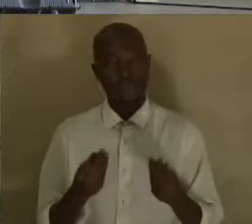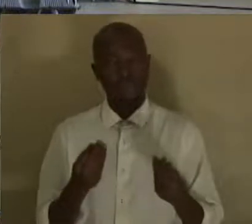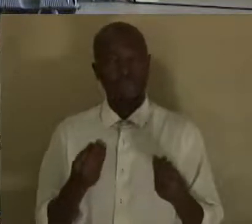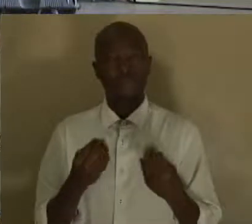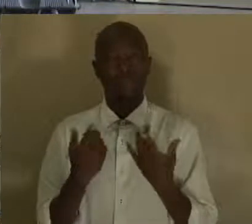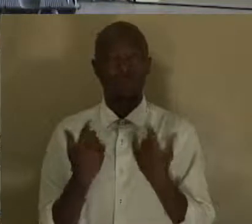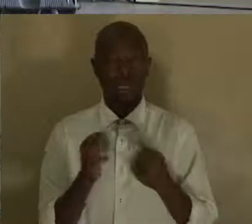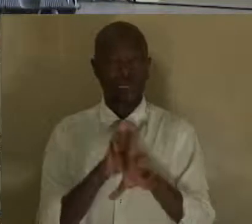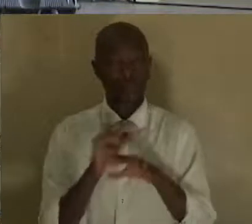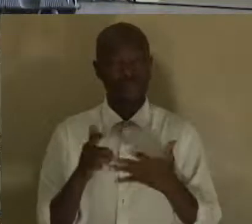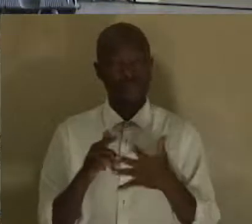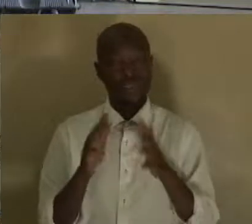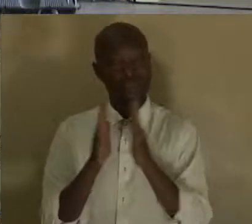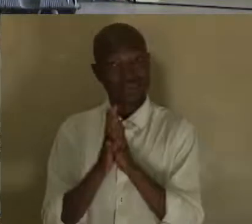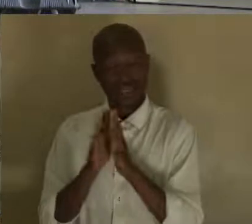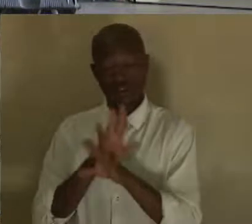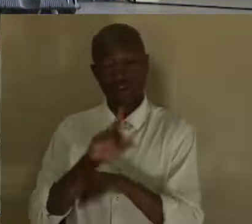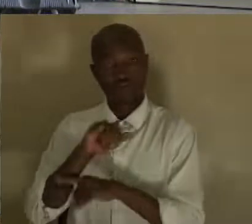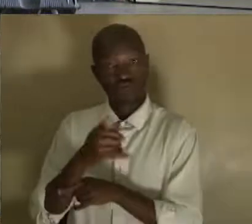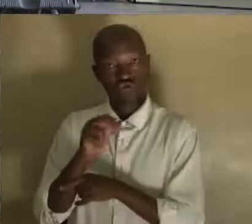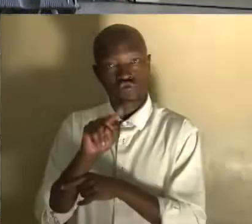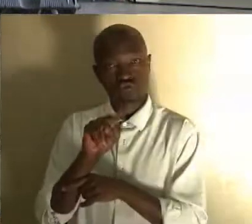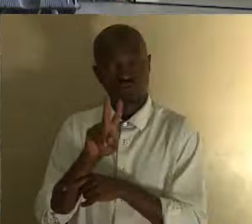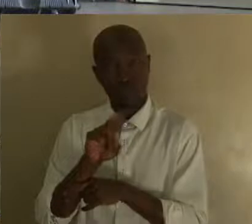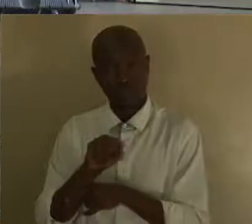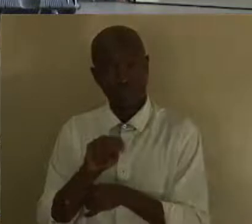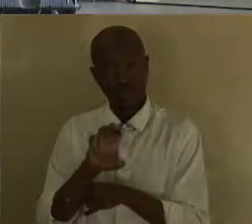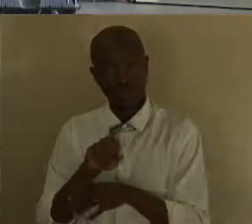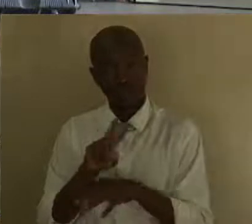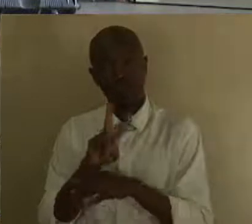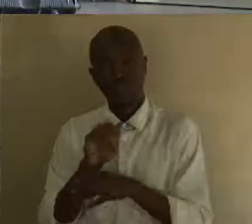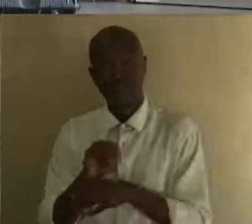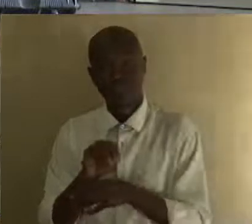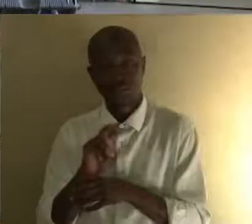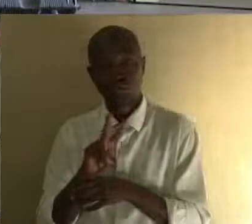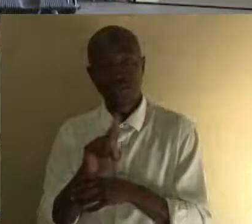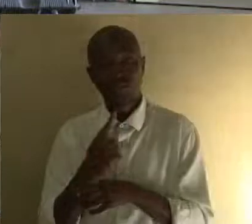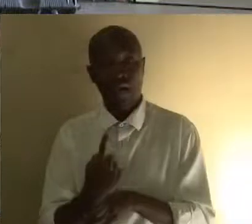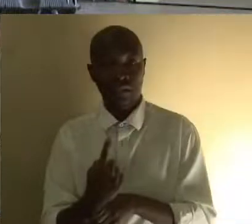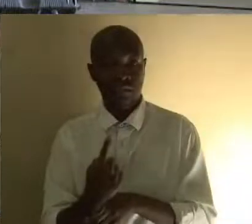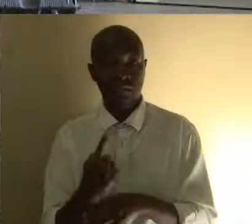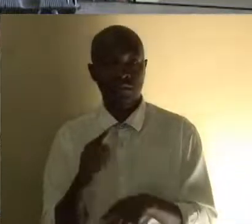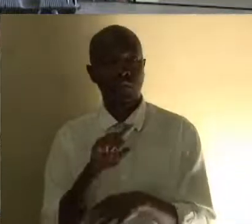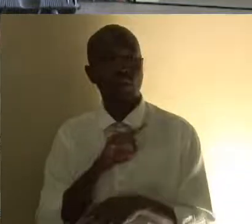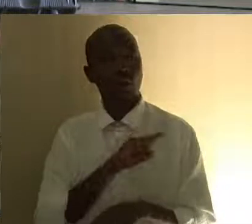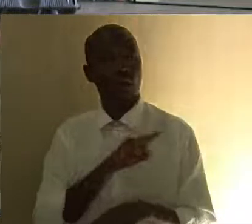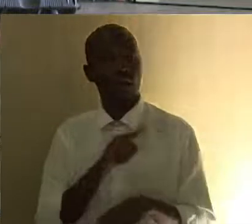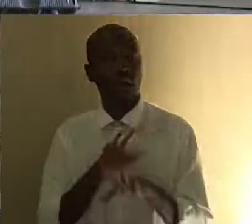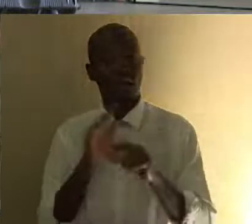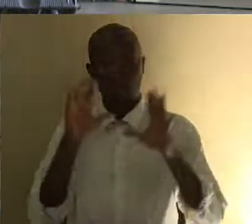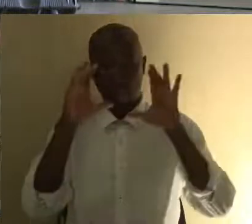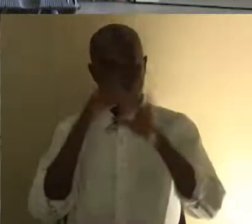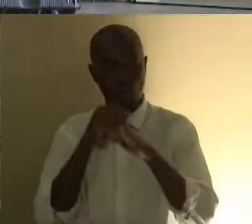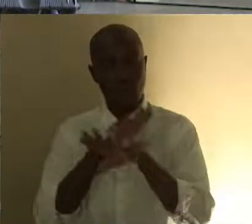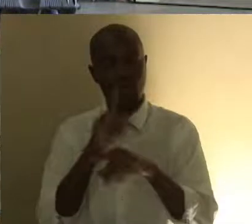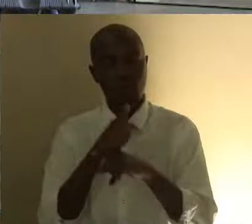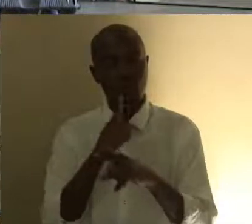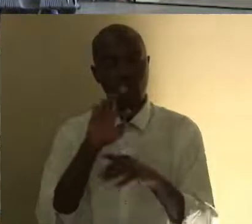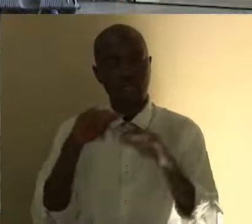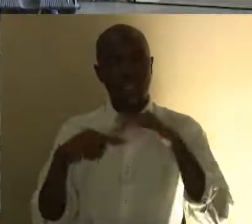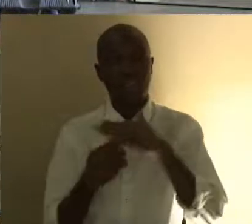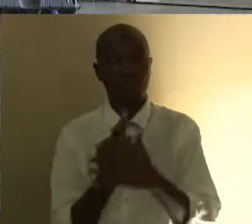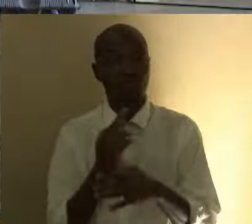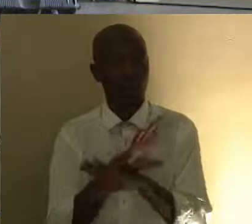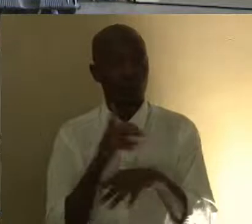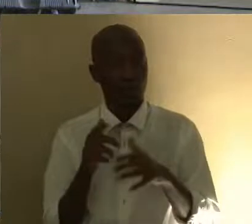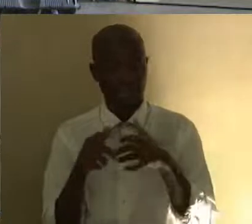the 10th of June 2021, which was focused on the review and assessment